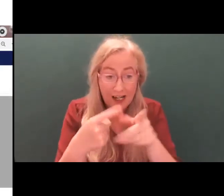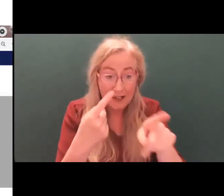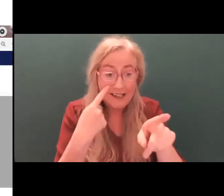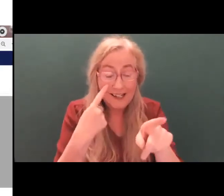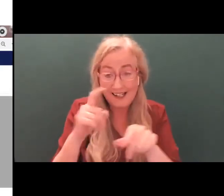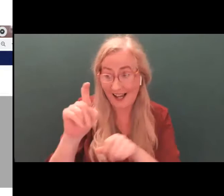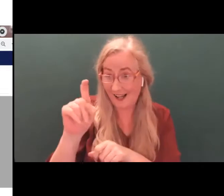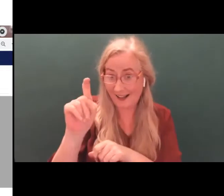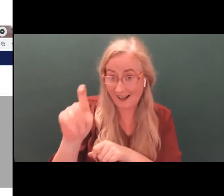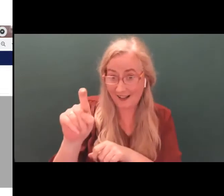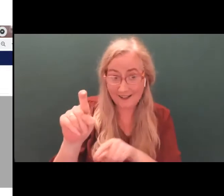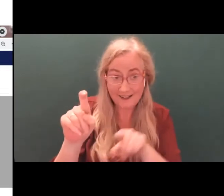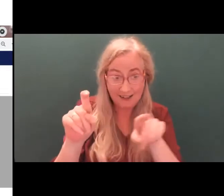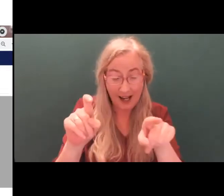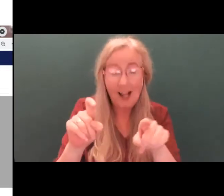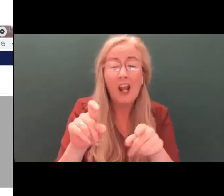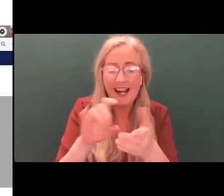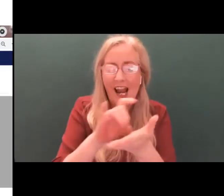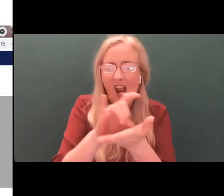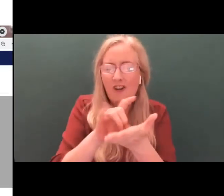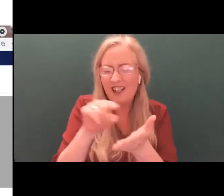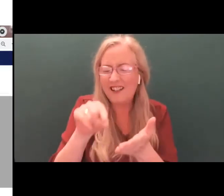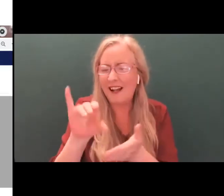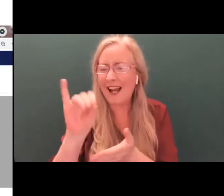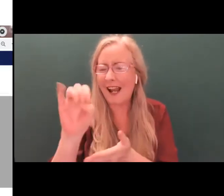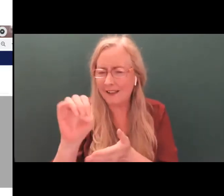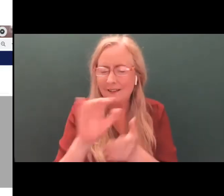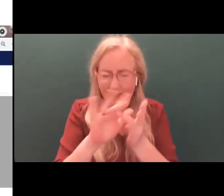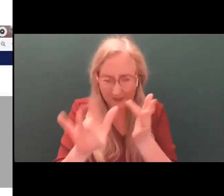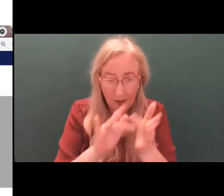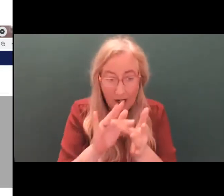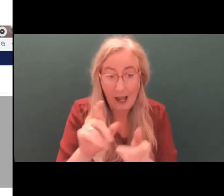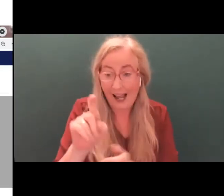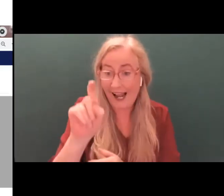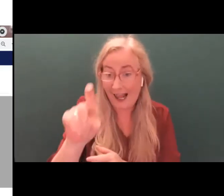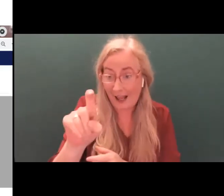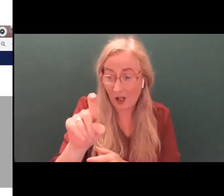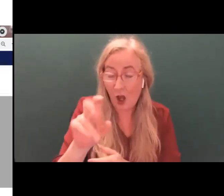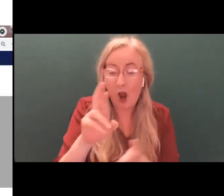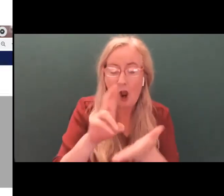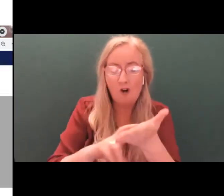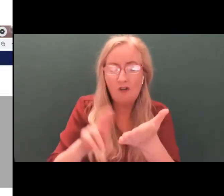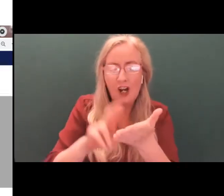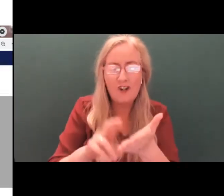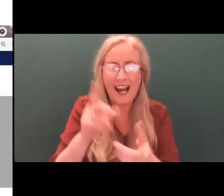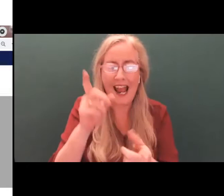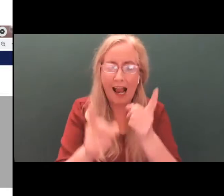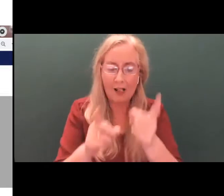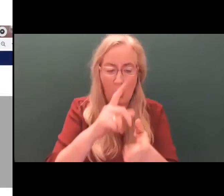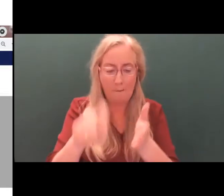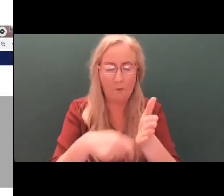on heritageweek.ie, and then click on Register as a Project Organiser.